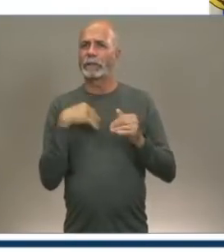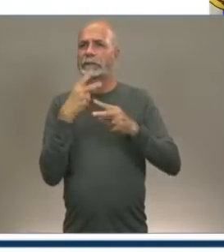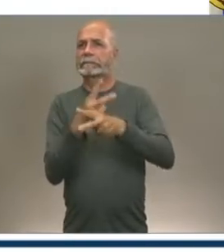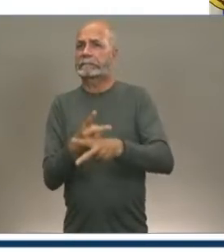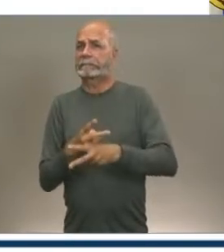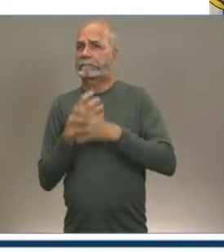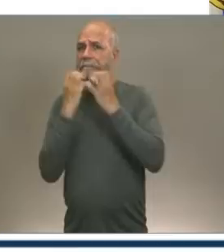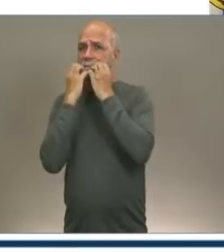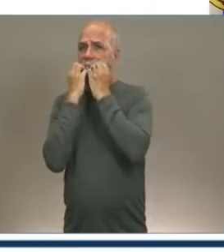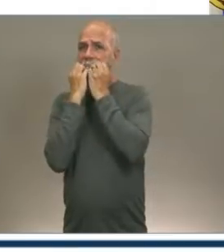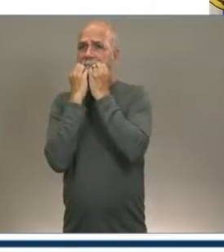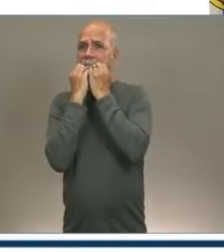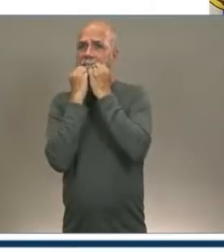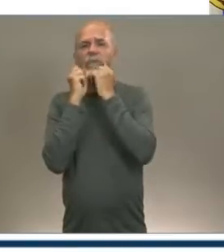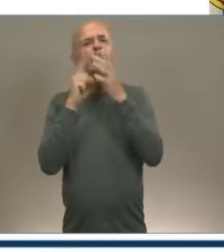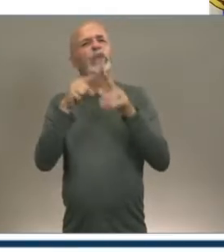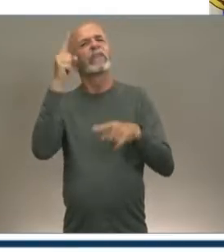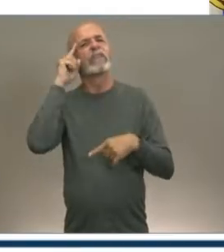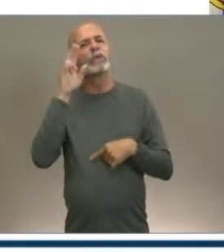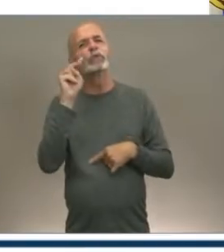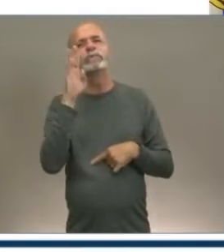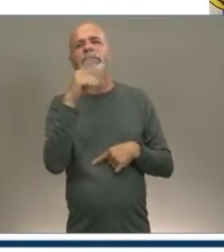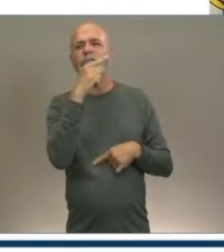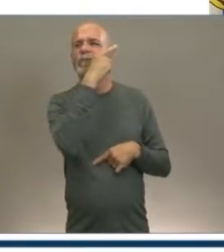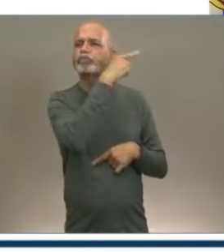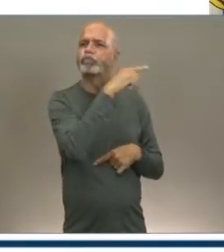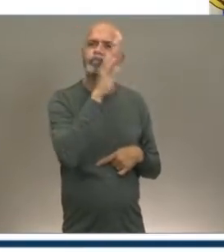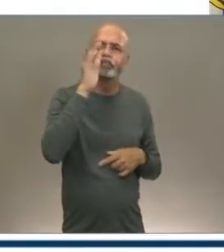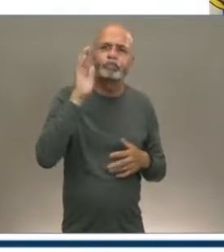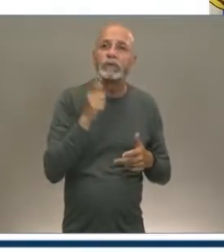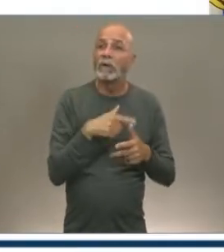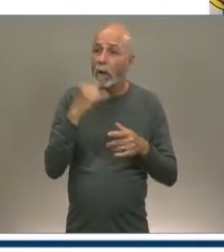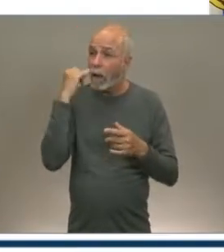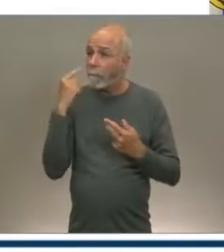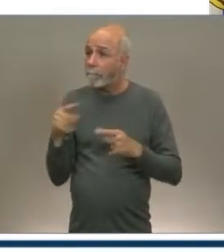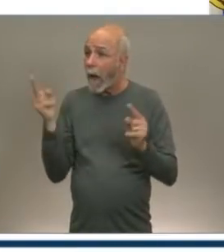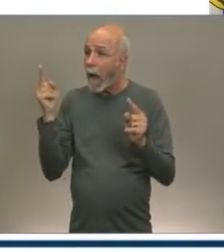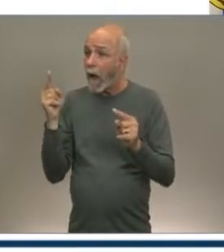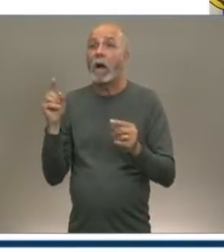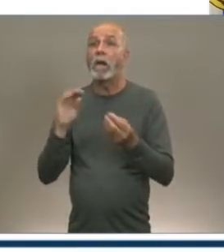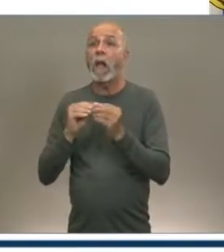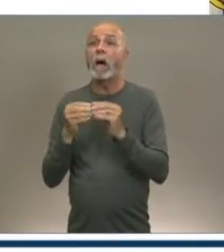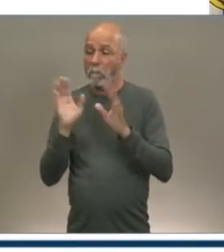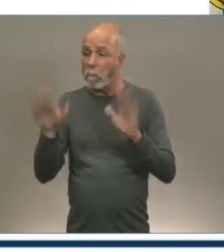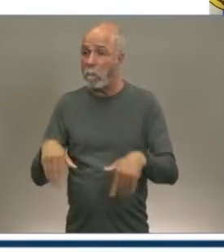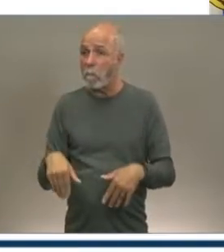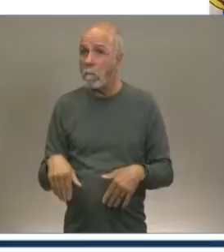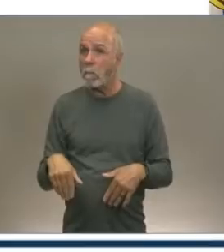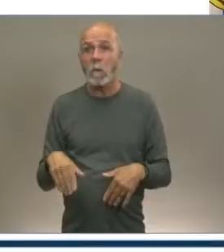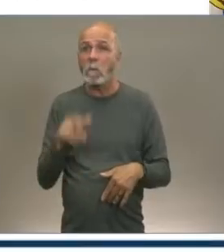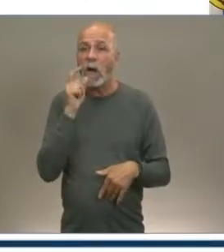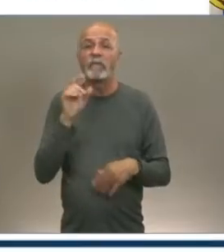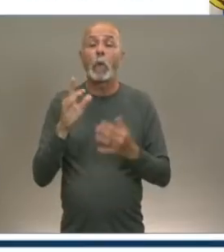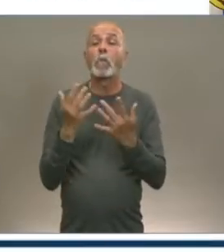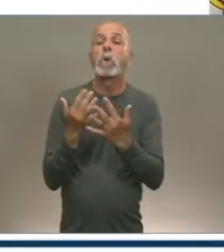on moving phases as soon as these benchmarks are reached, and do you feel more confident in Nova Scotia's approach?